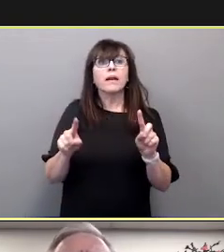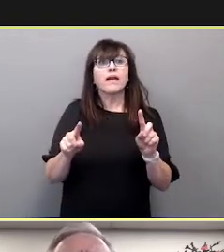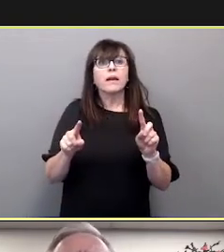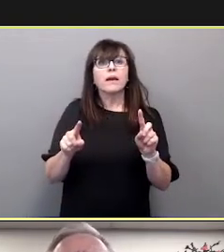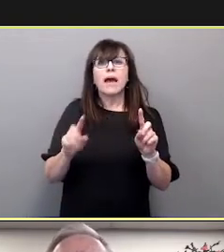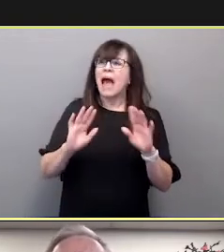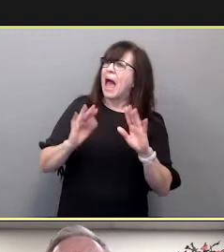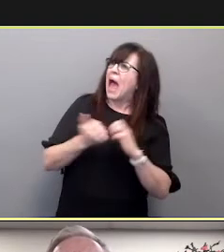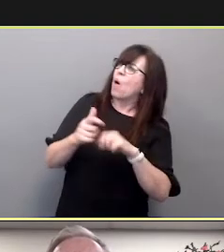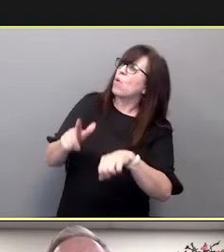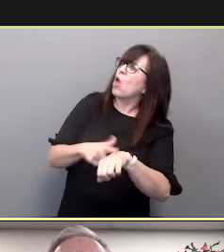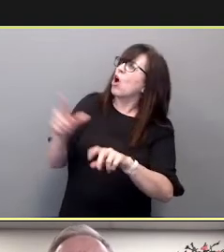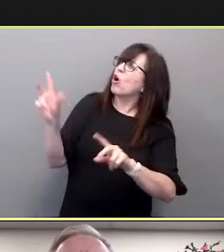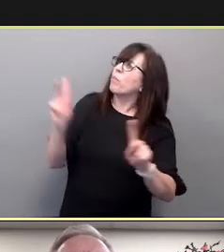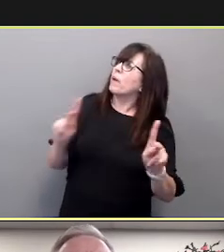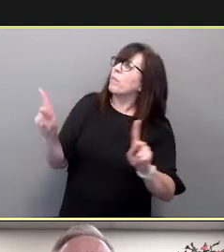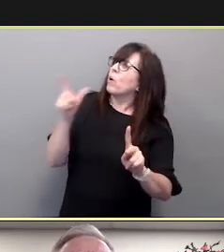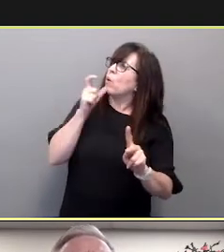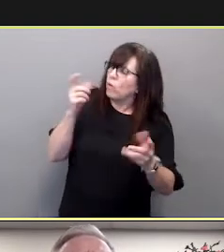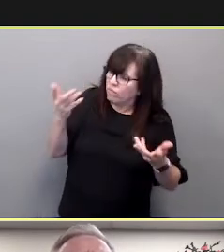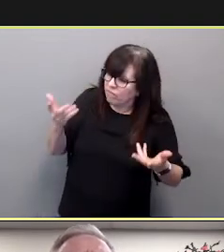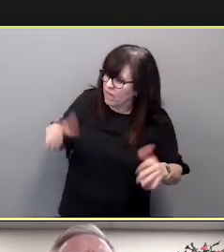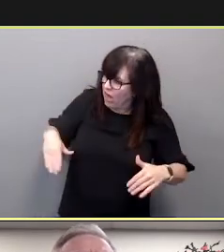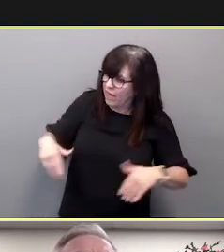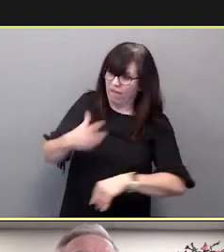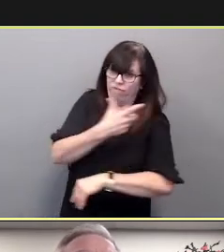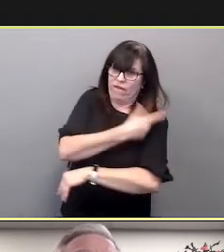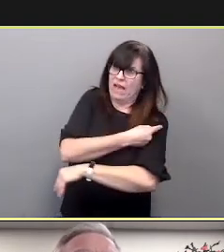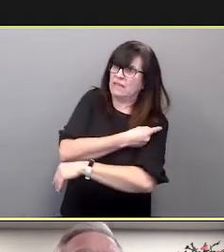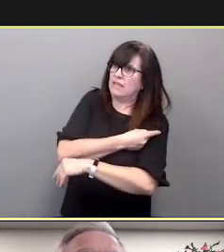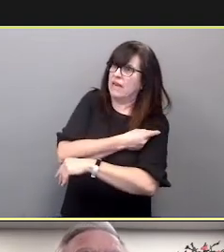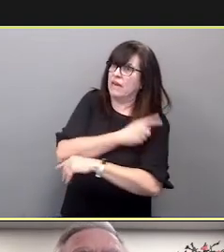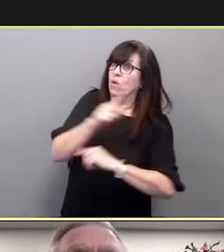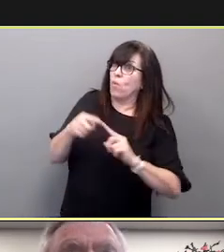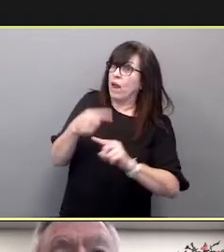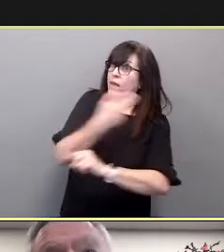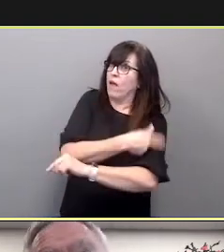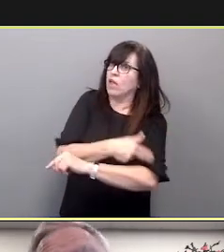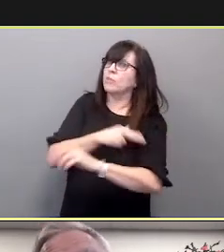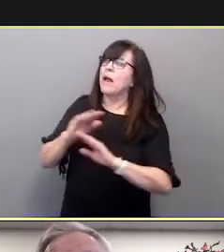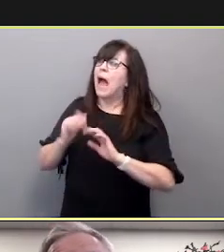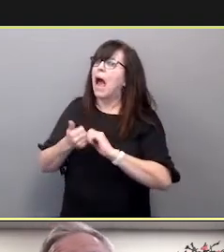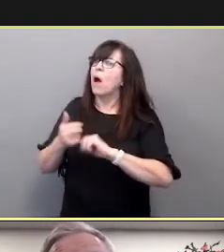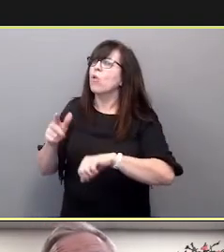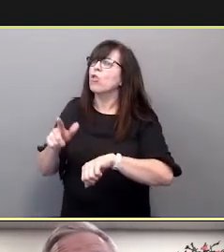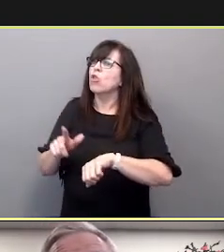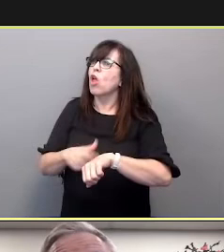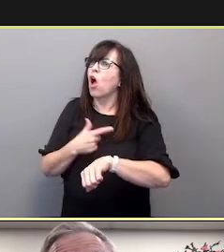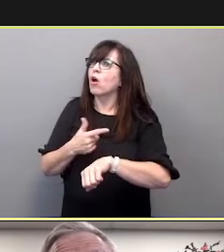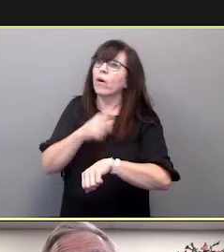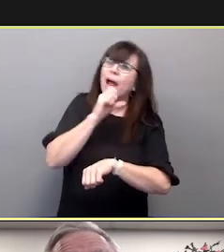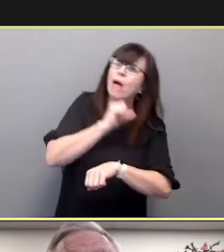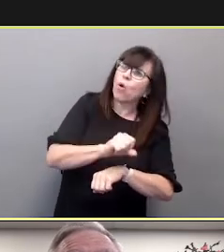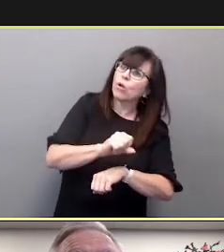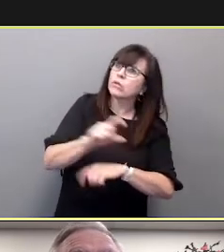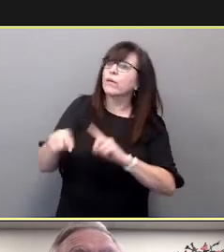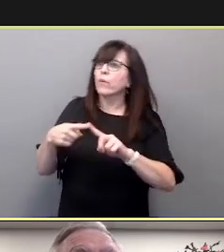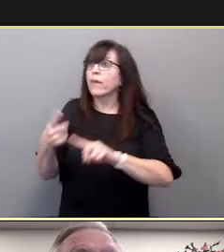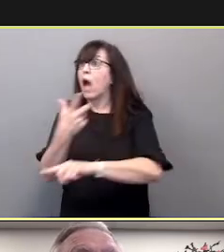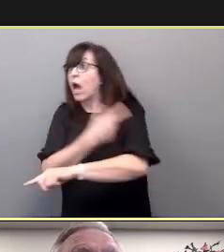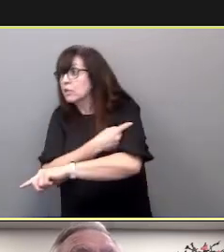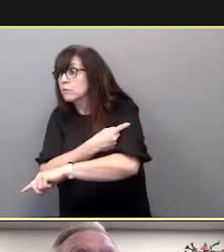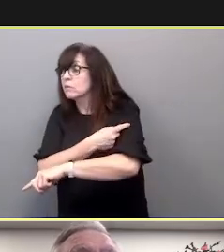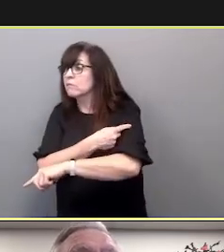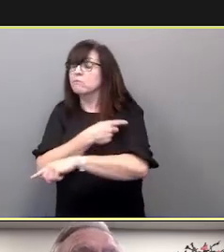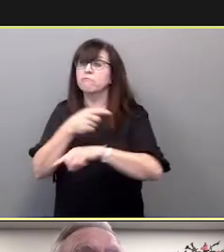are people who are unvaccinated, when they're in the hospital, and how old are they when they're vaccinated when they're in the hospital? We ran